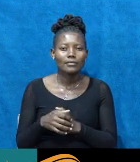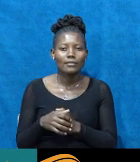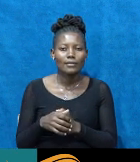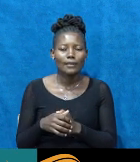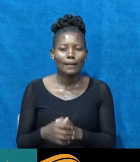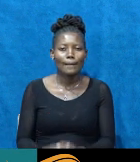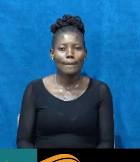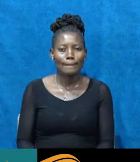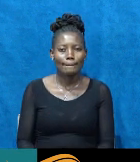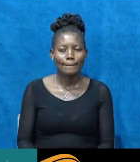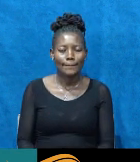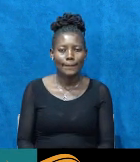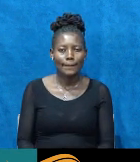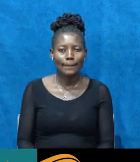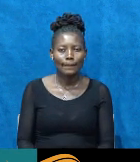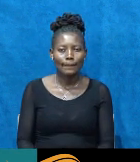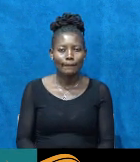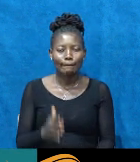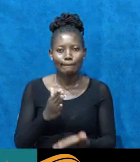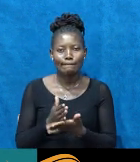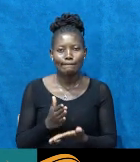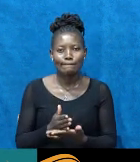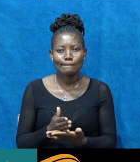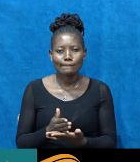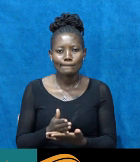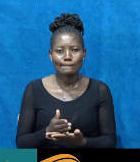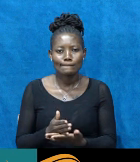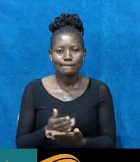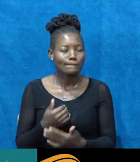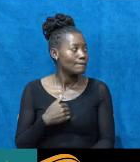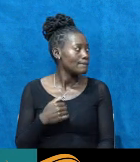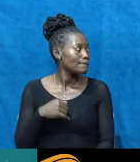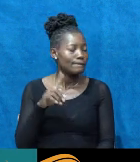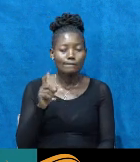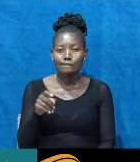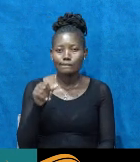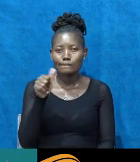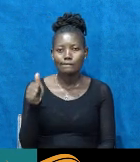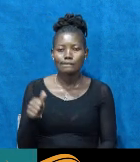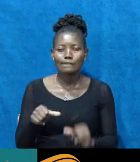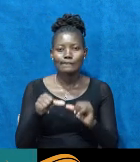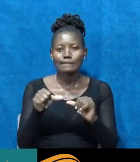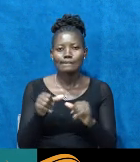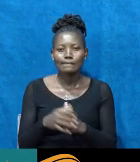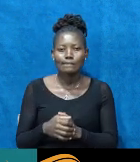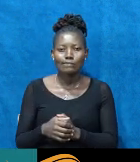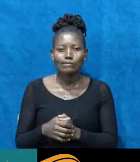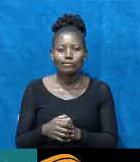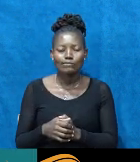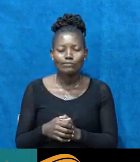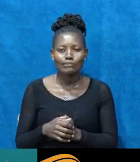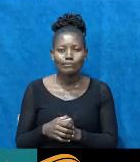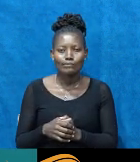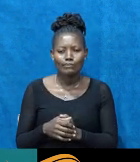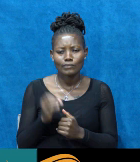Yes. Right. John, I have another question. Kindly proceed. Purity, could there be a